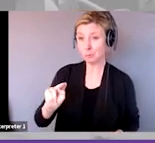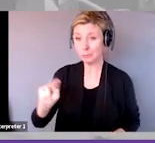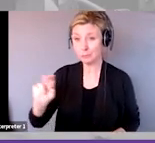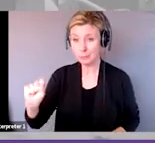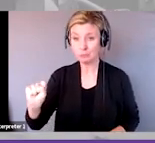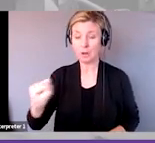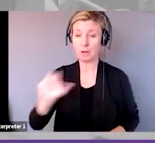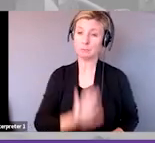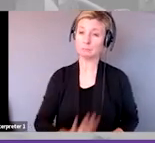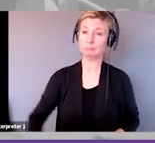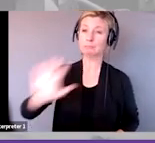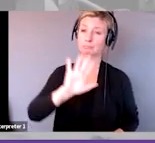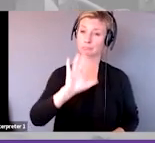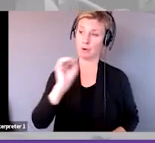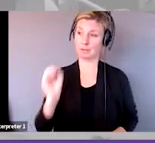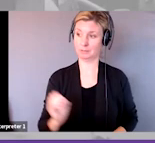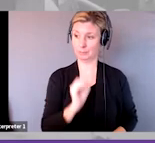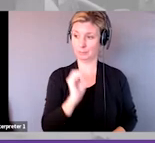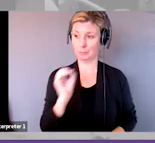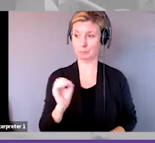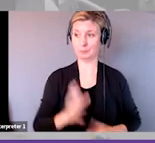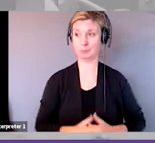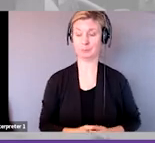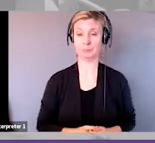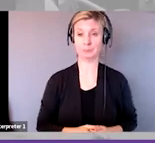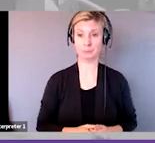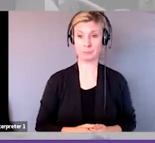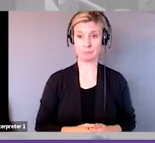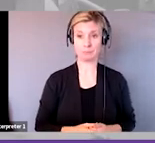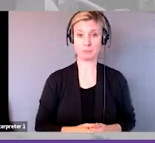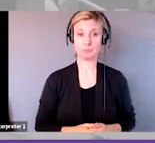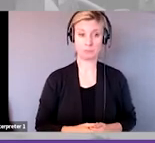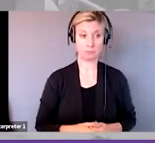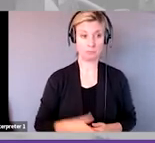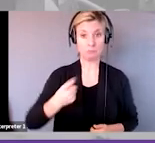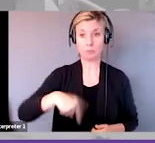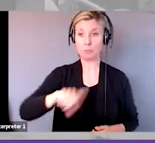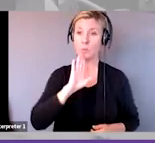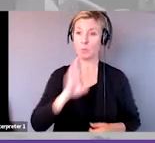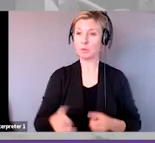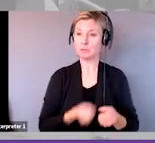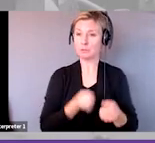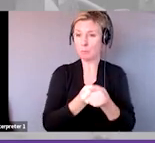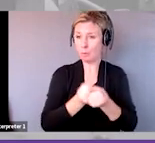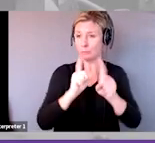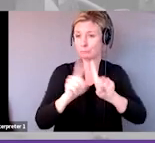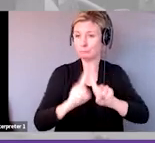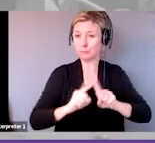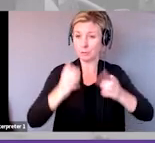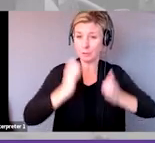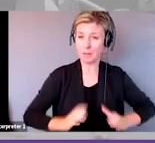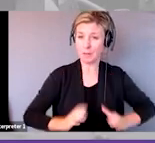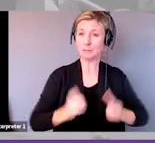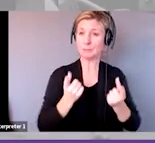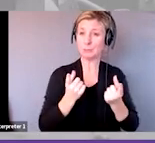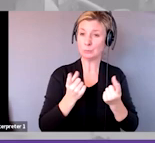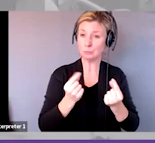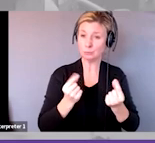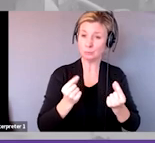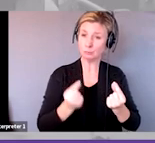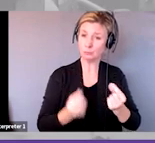throughout Ontario. We work with our clients, supporting them throughout multiple stages of business